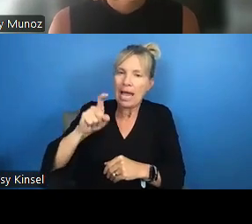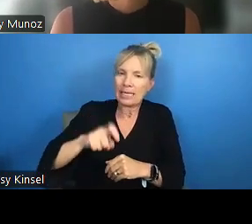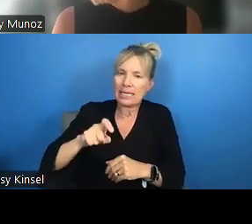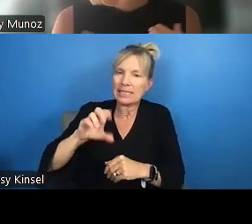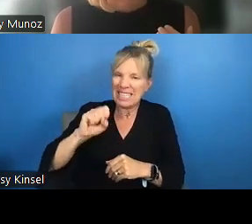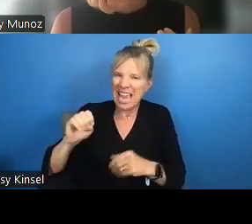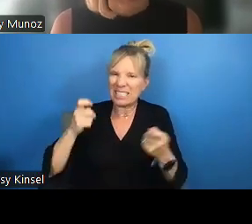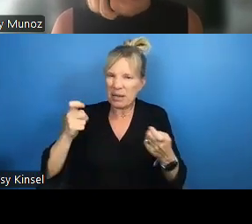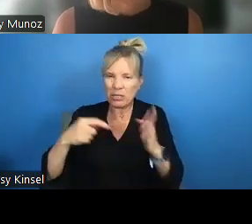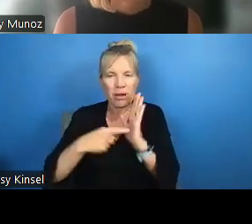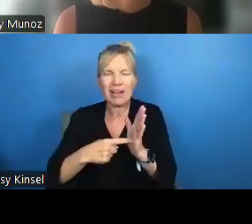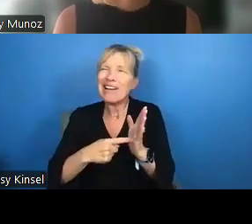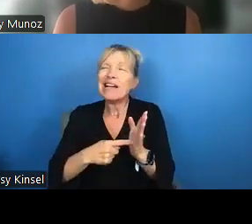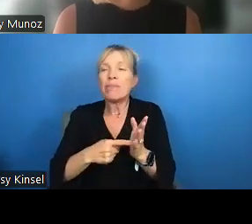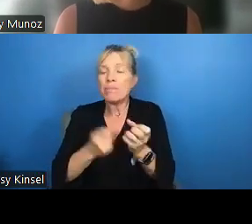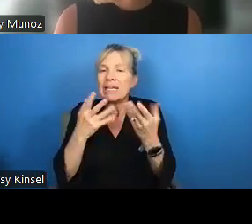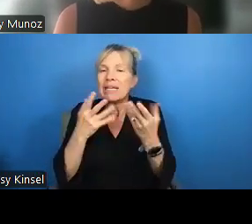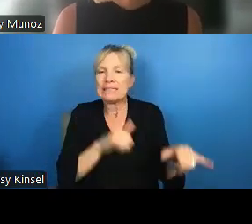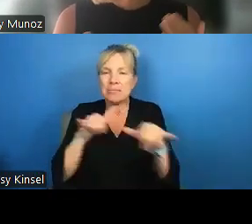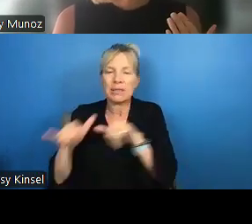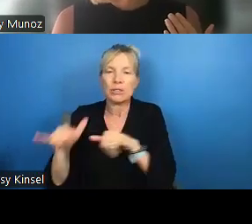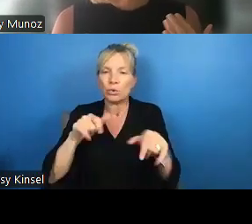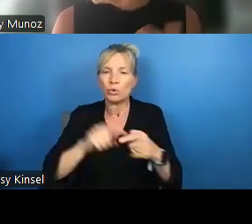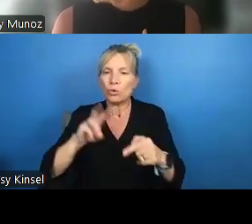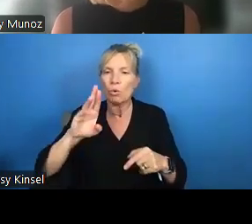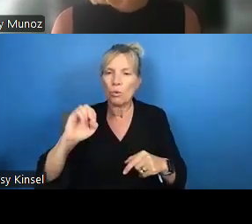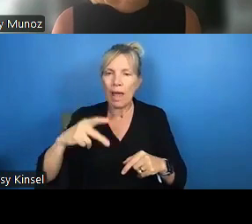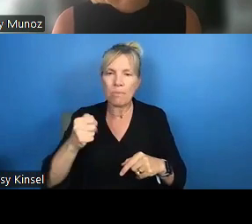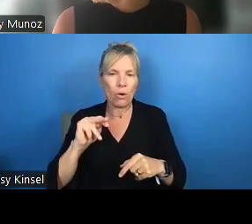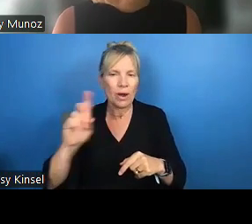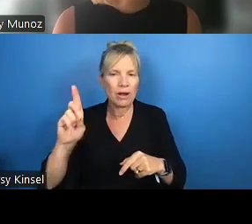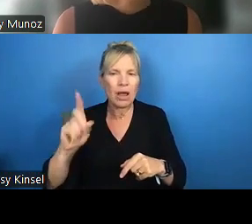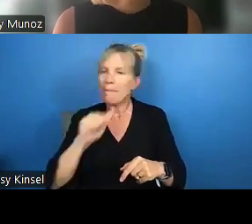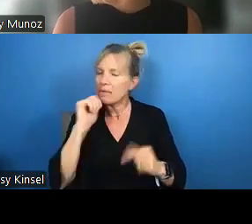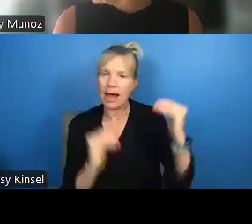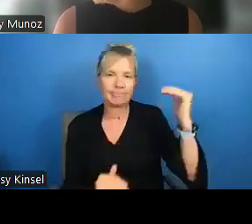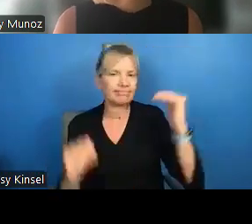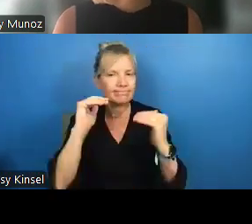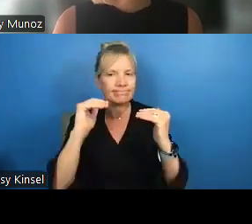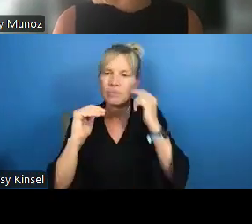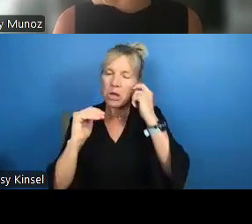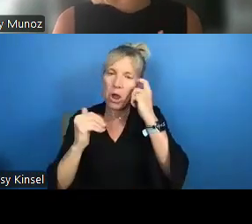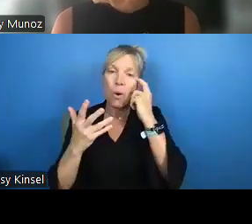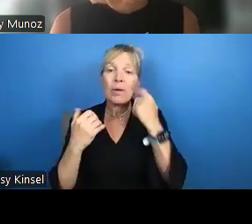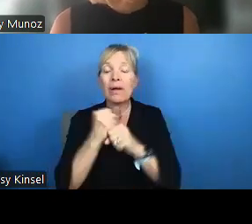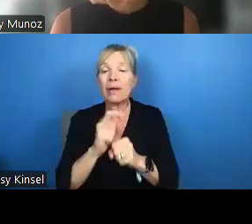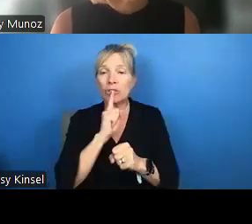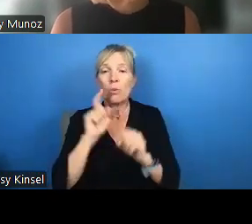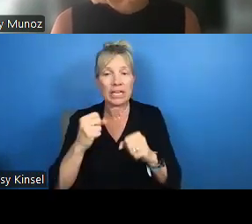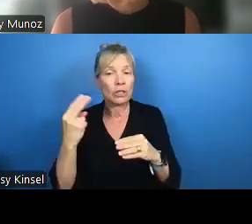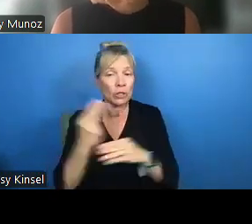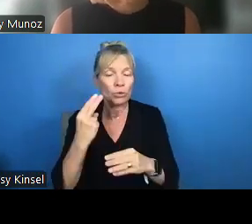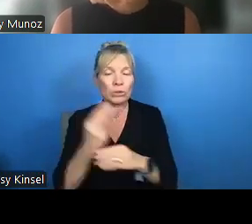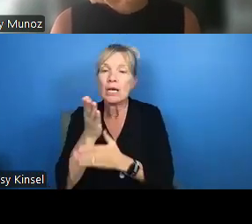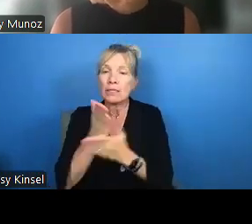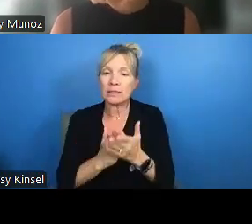of similarities to wrap around, but it's really not to that same level. And we really want to make sure that we can utilize some